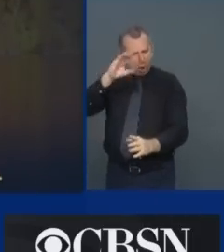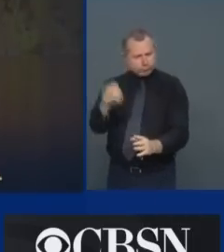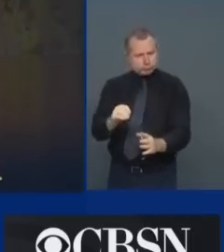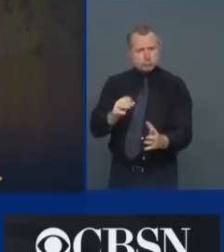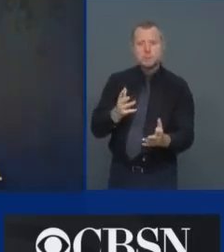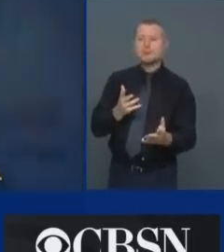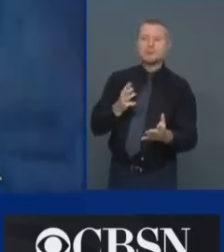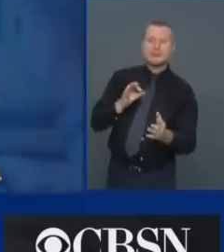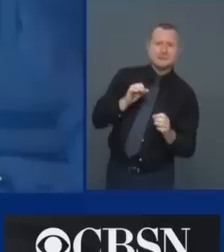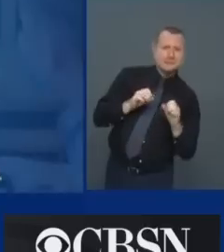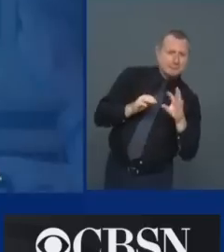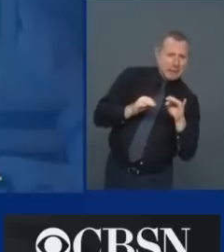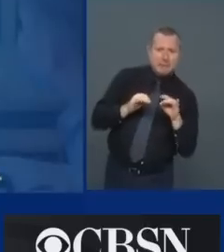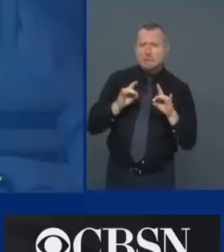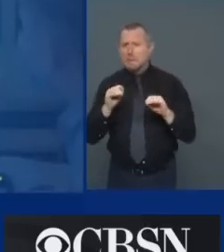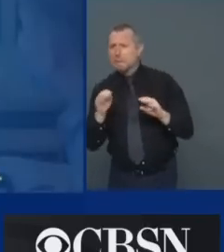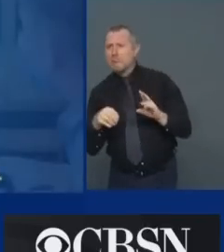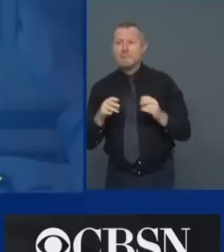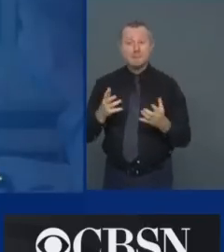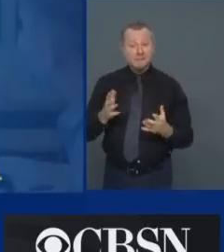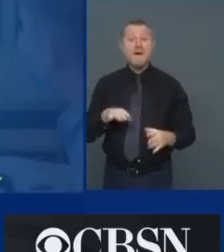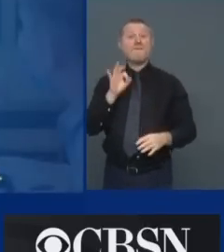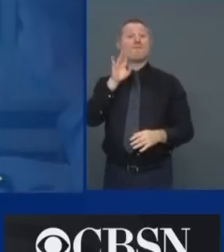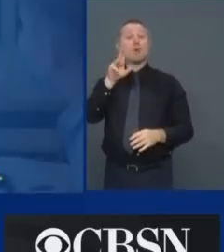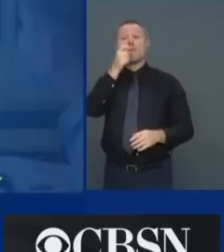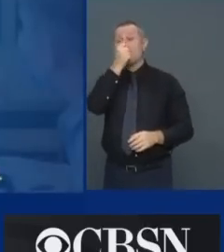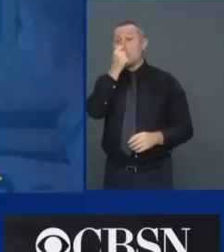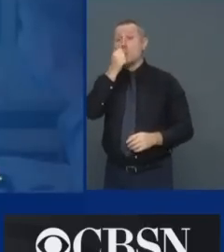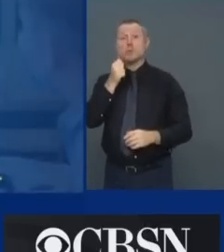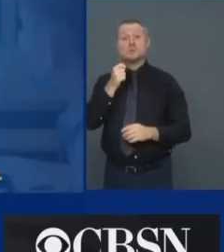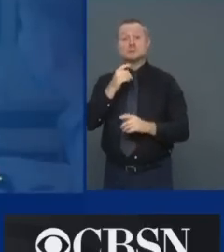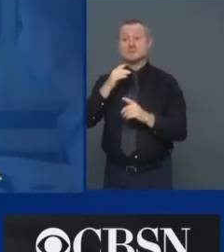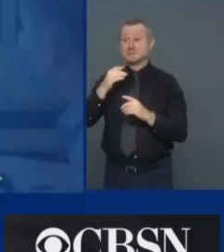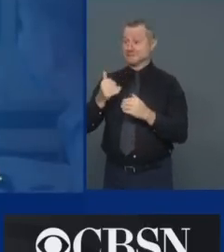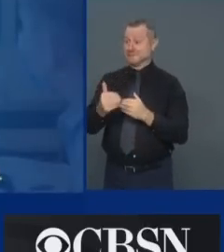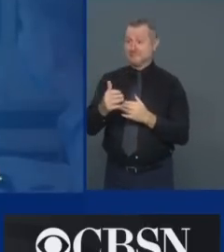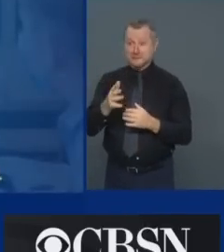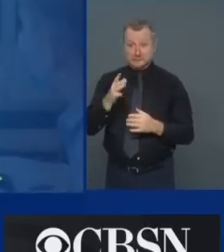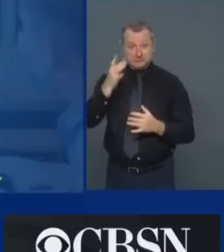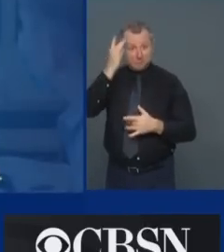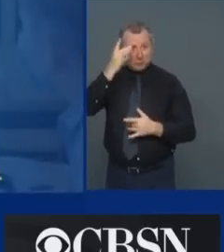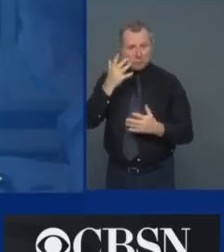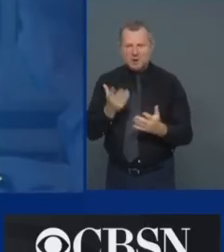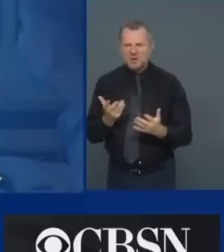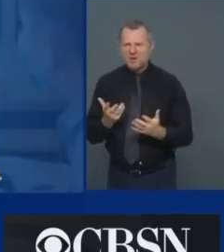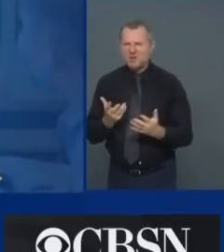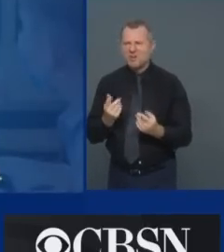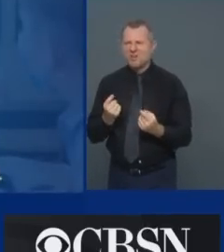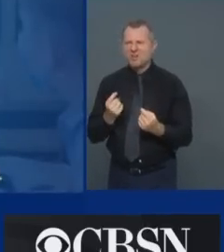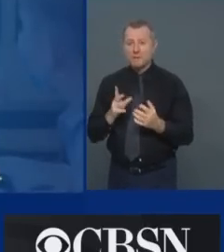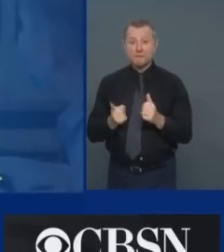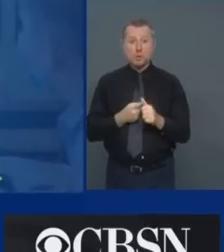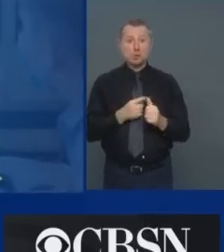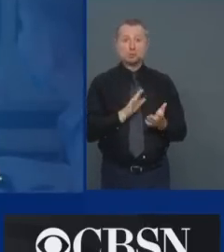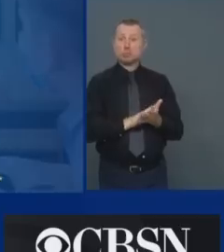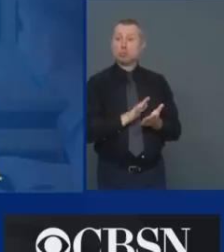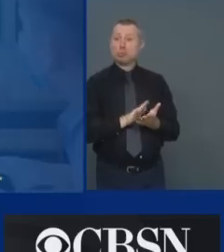coming. What does that mean? First, on schools, we have to be very careful about